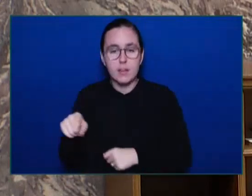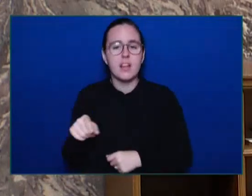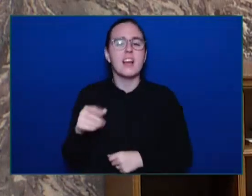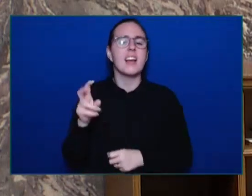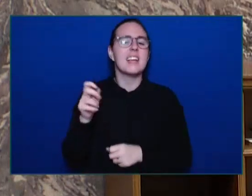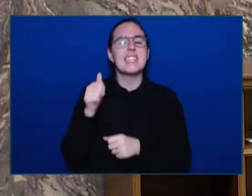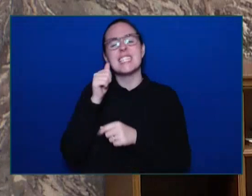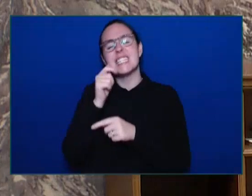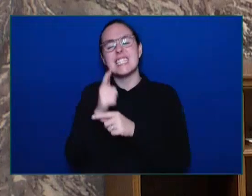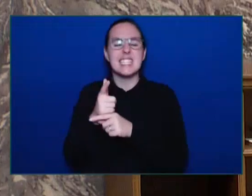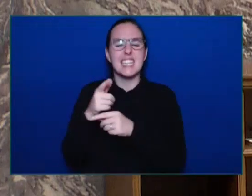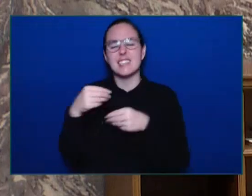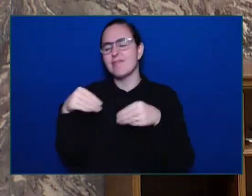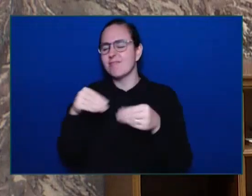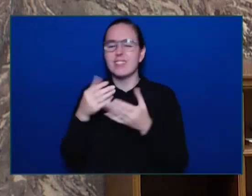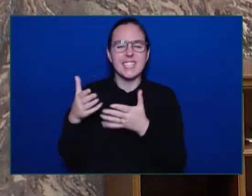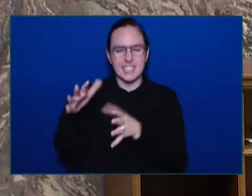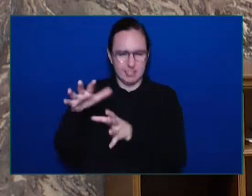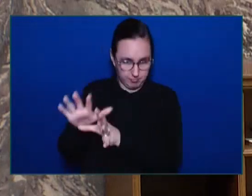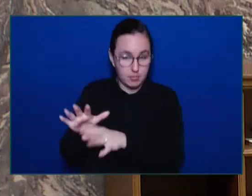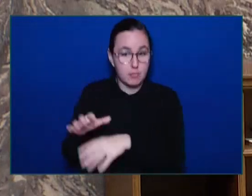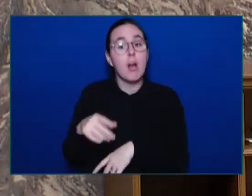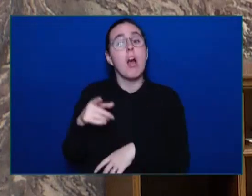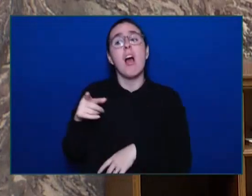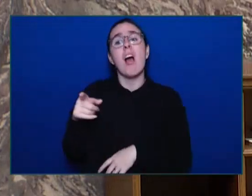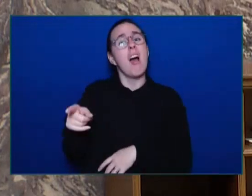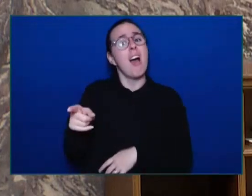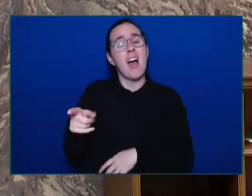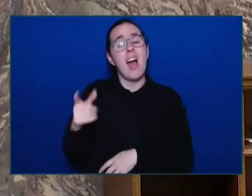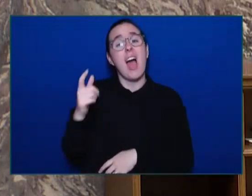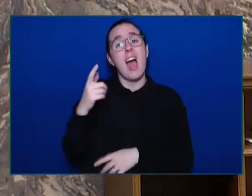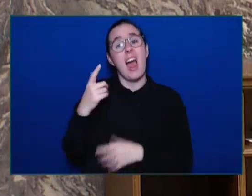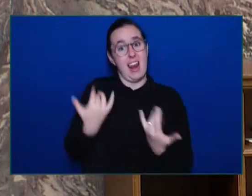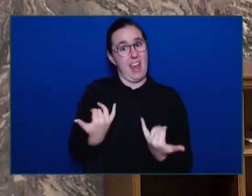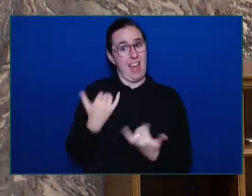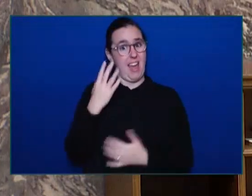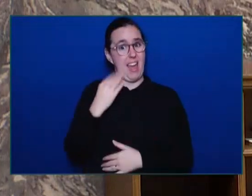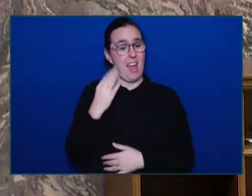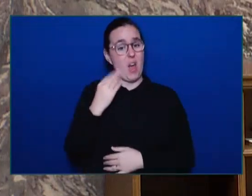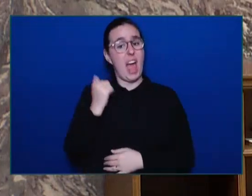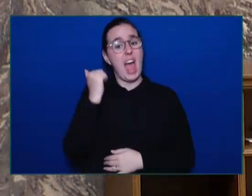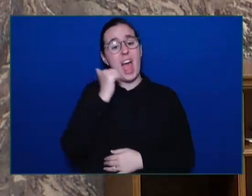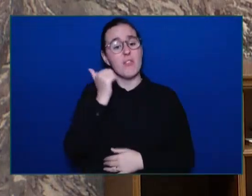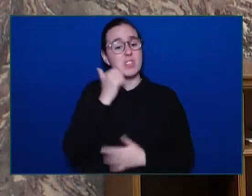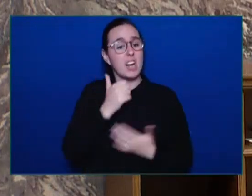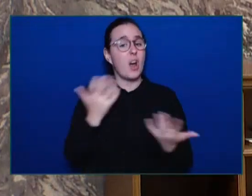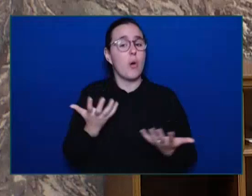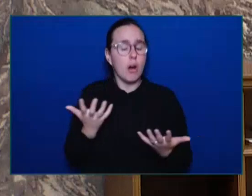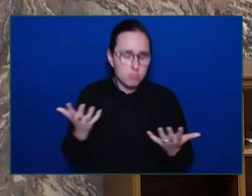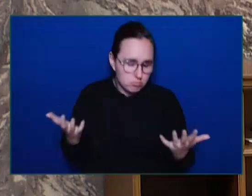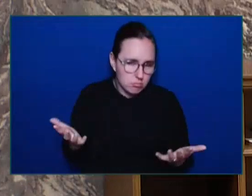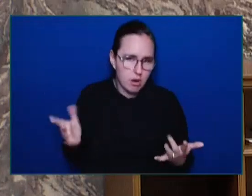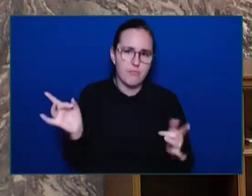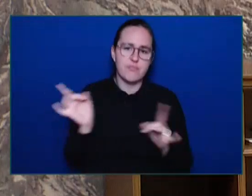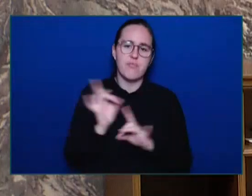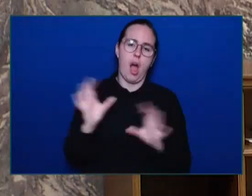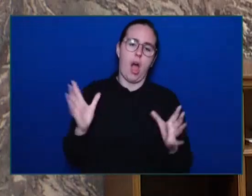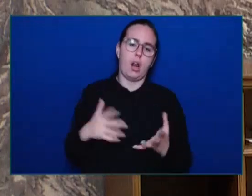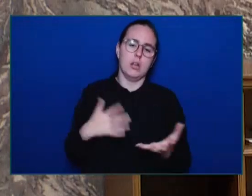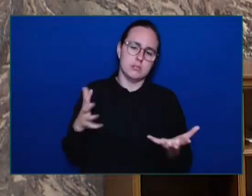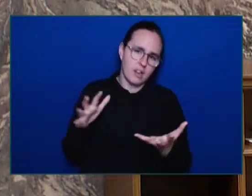every other day, it seems. This has been escalating and getting worse and worse for the past 5 years. Their customers don't feel